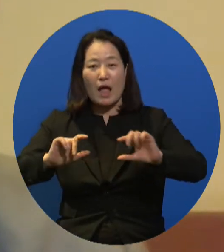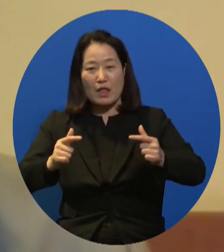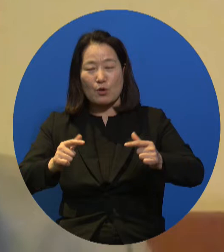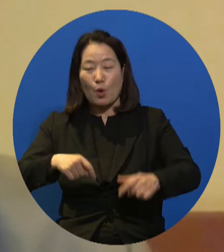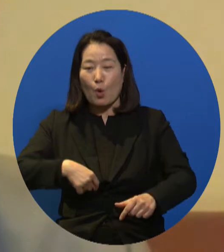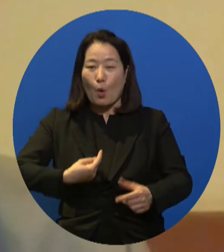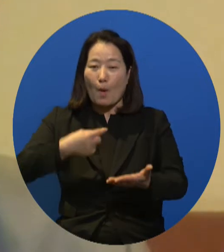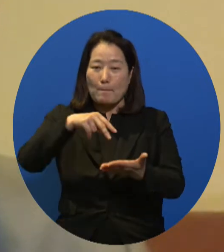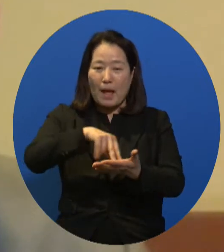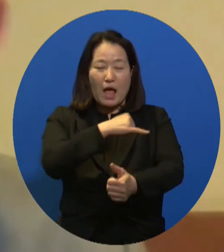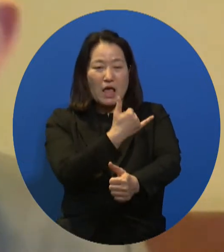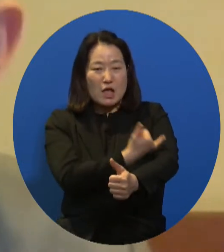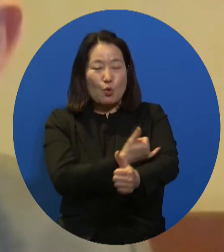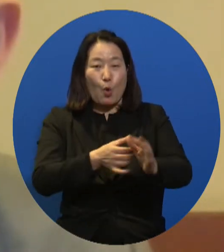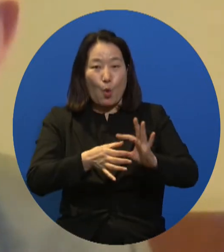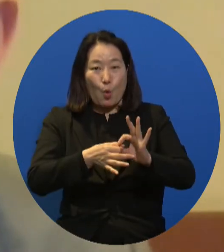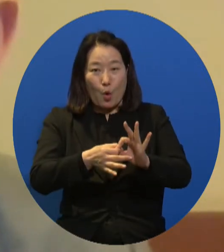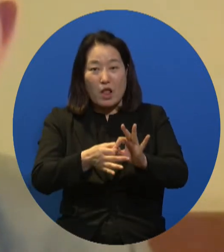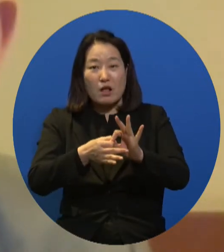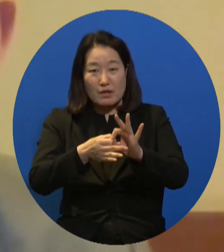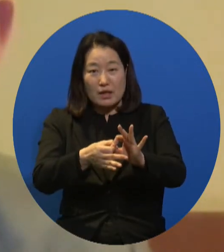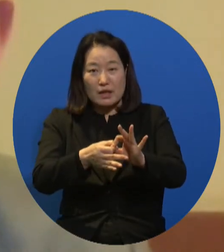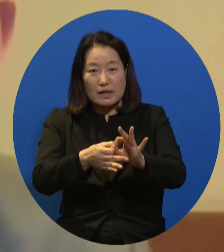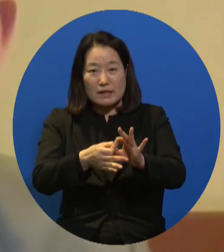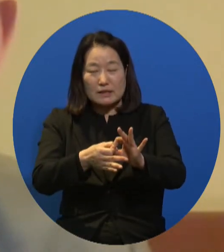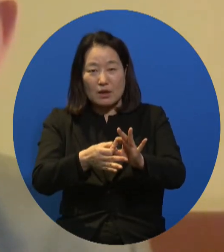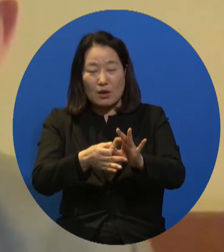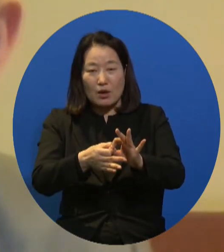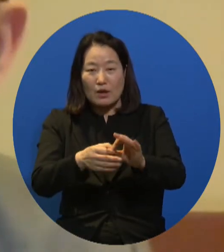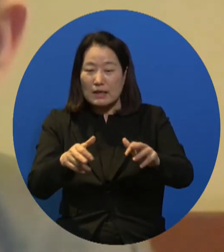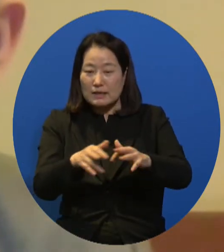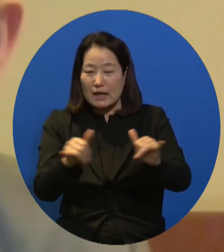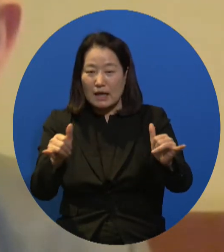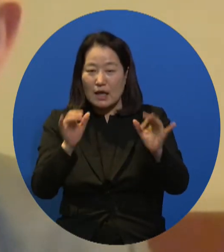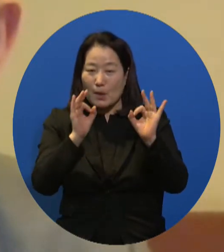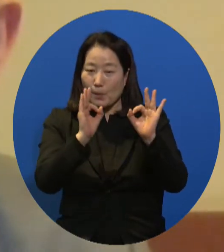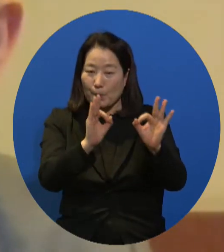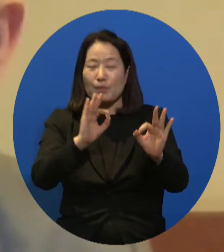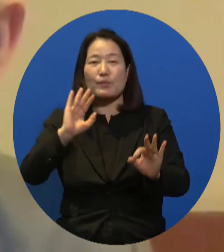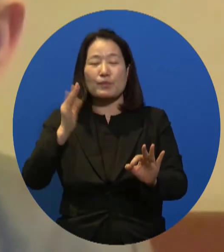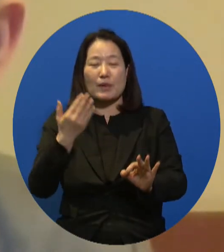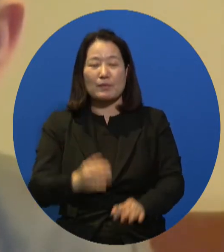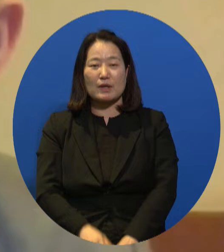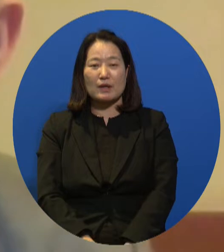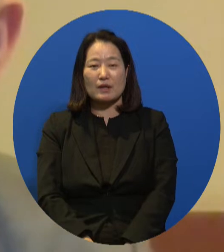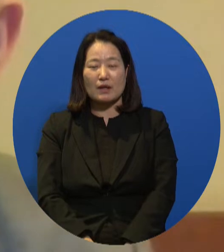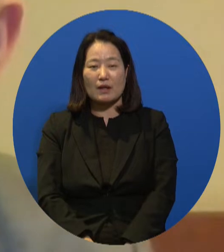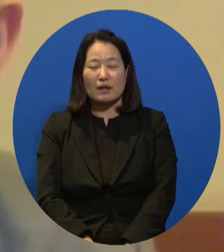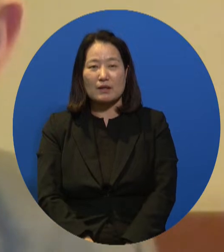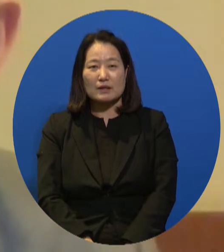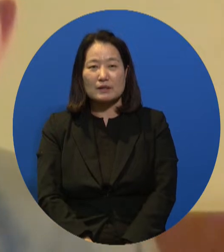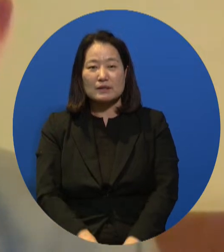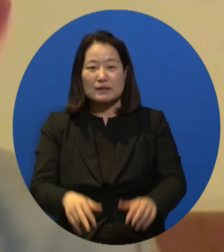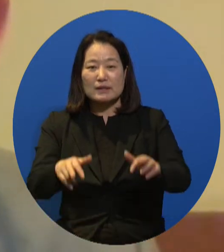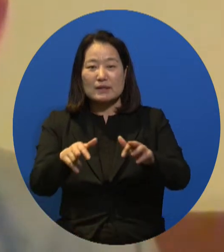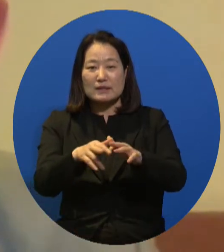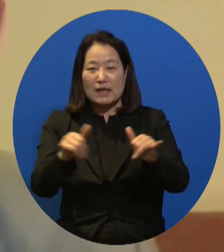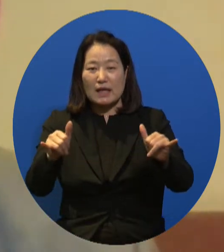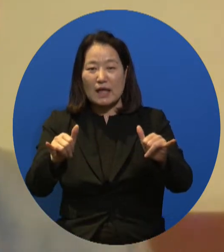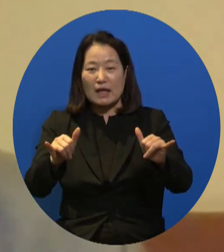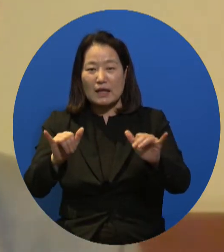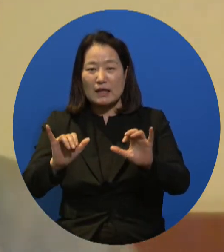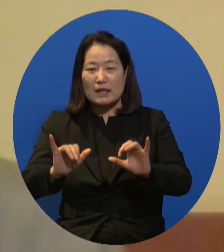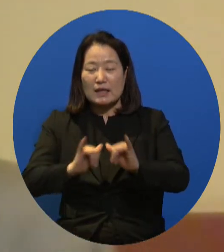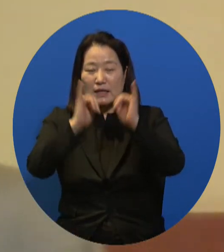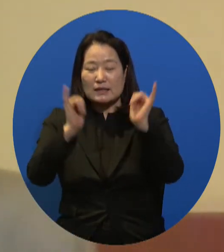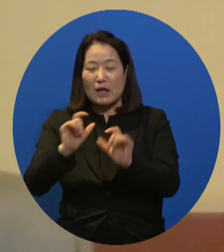their impairments or the level of support they may require to exercise their rights. We are no